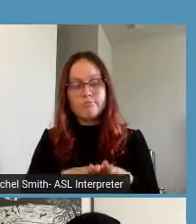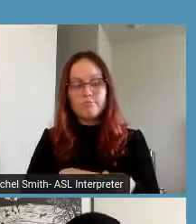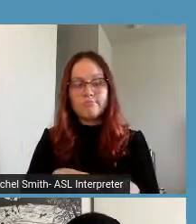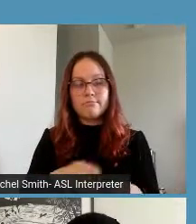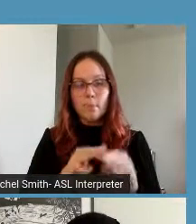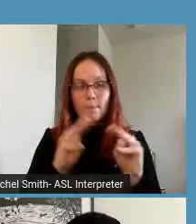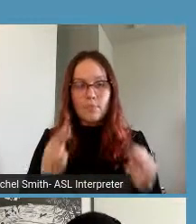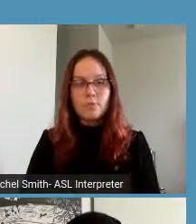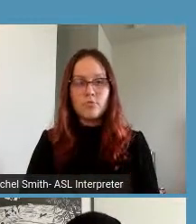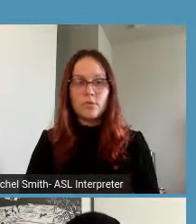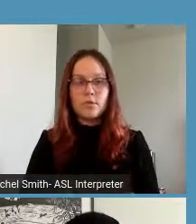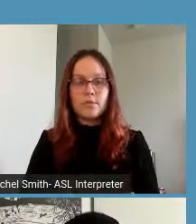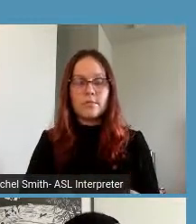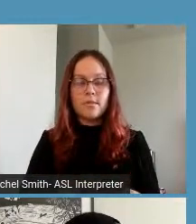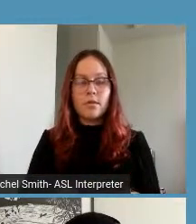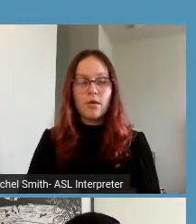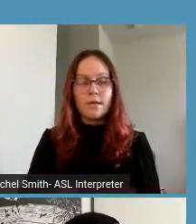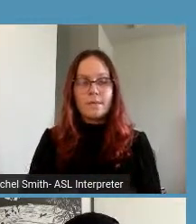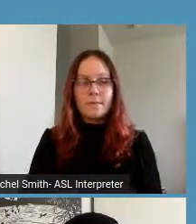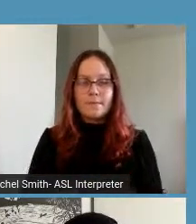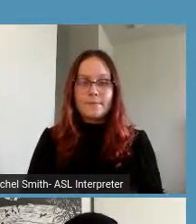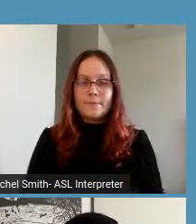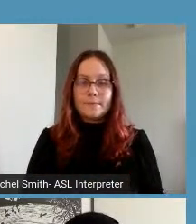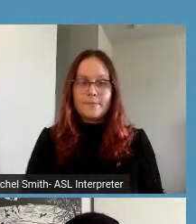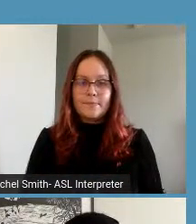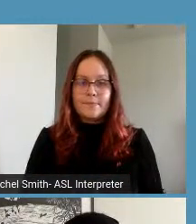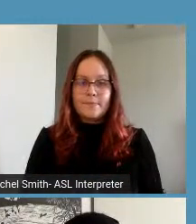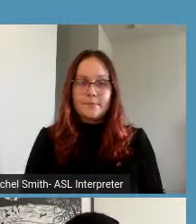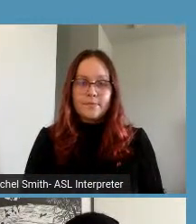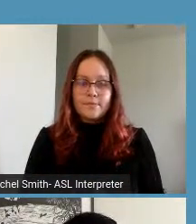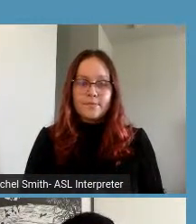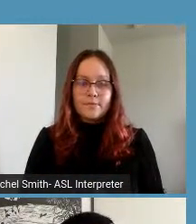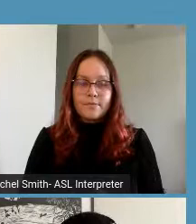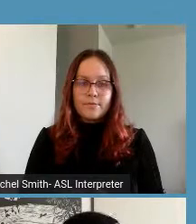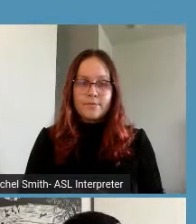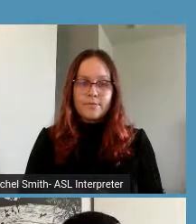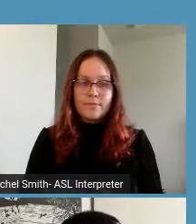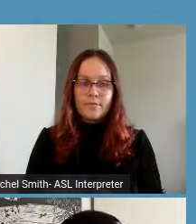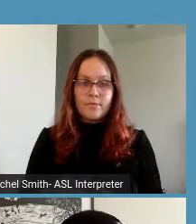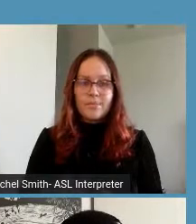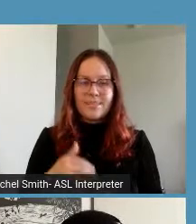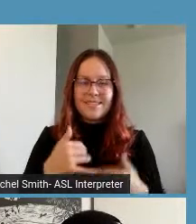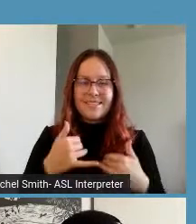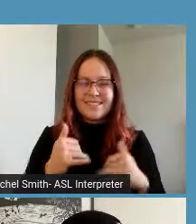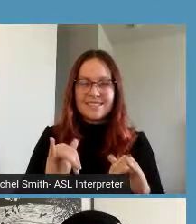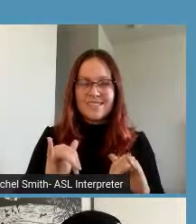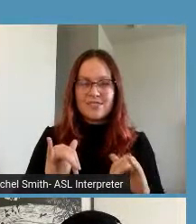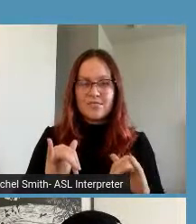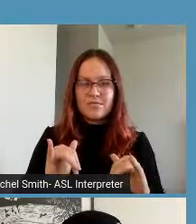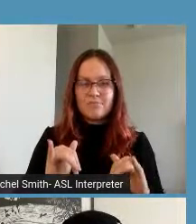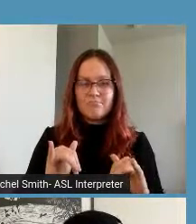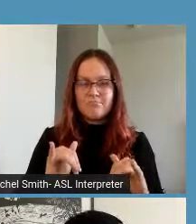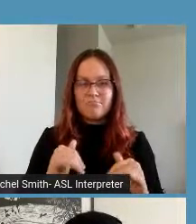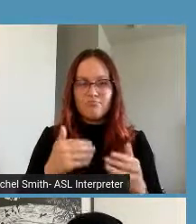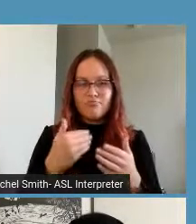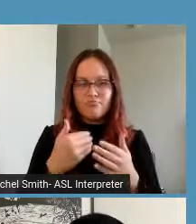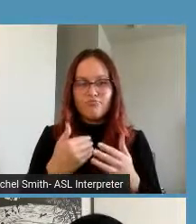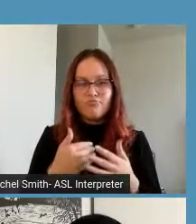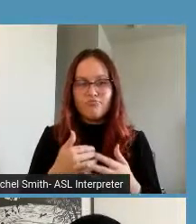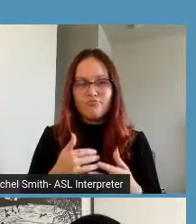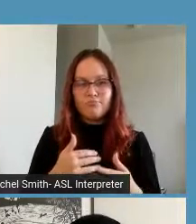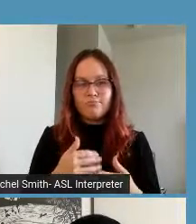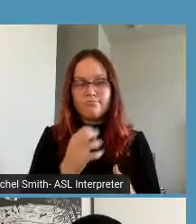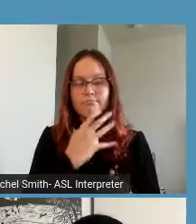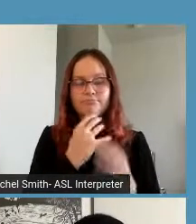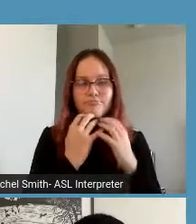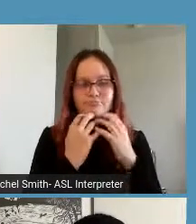for sharing this important kind of history, which is the site itself. And we're still closed to this day. This is an image of